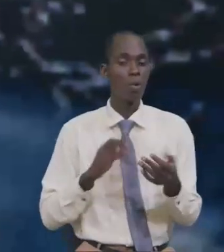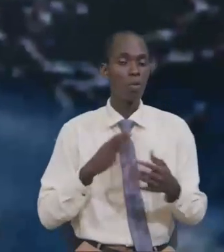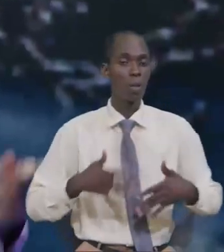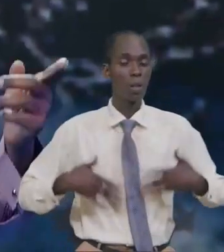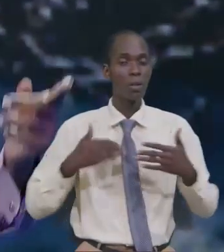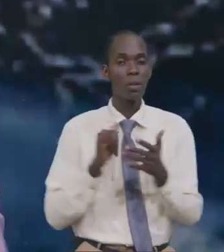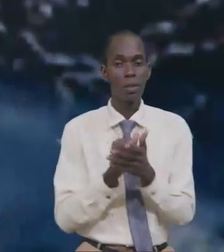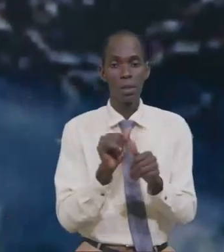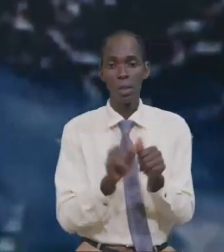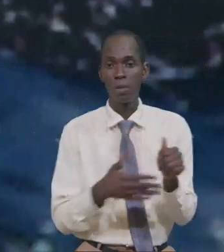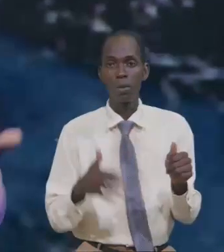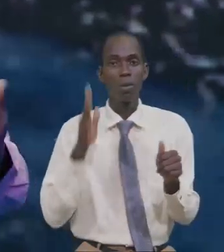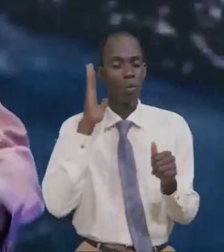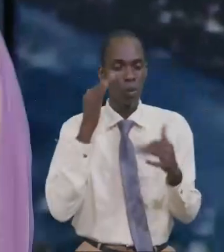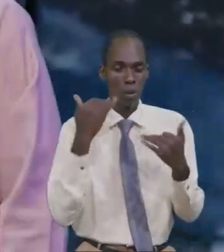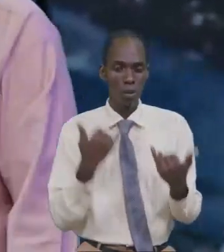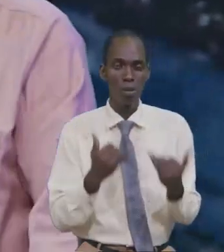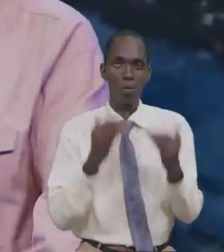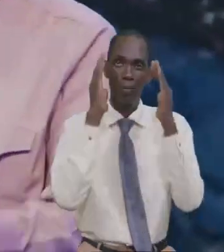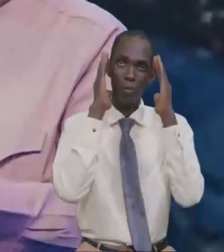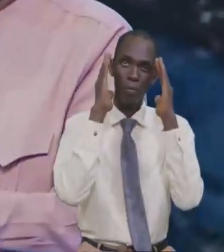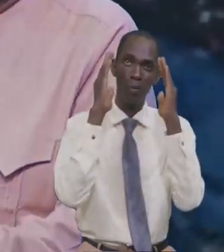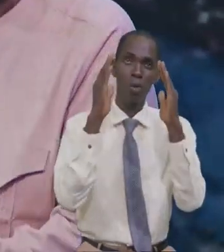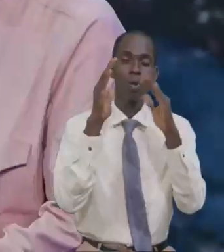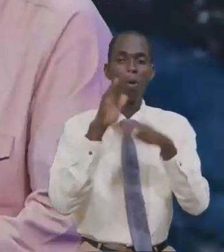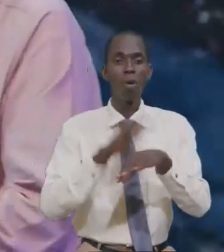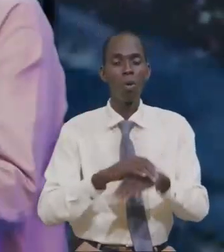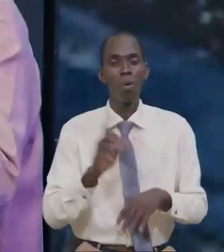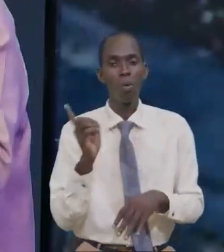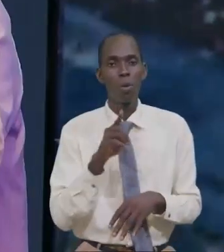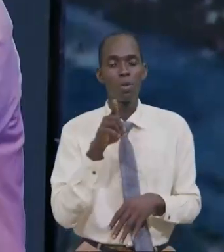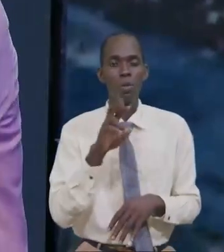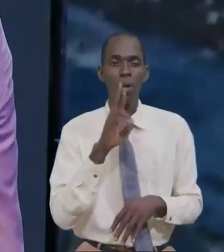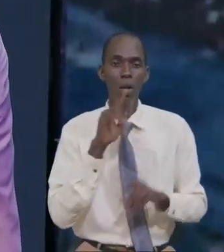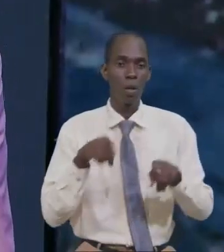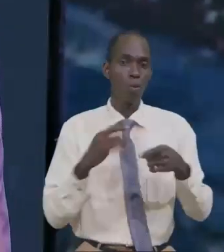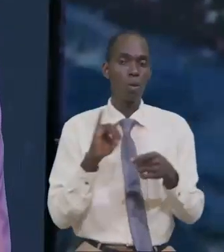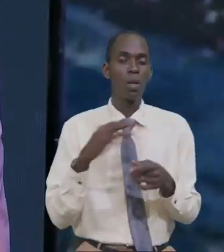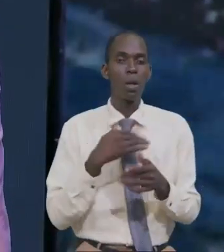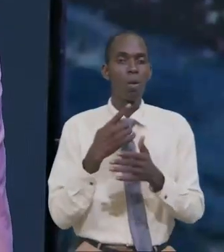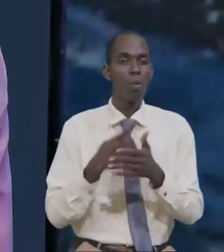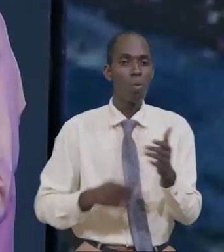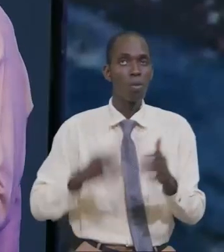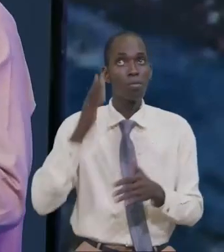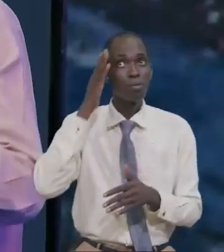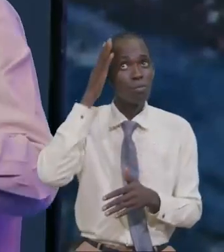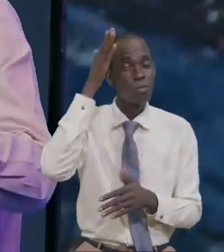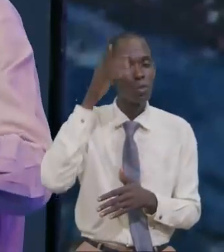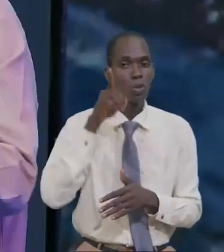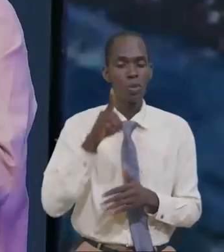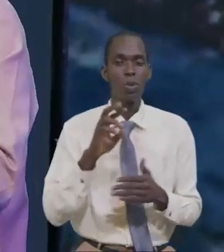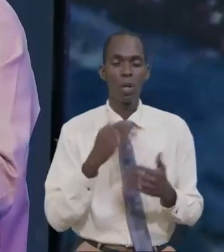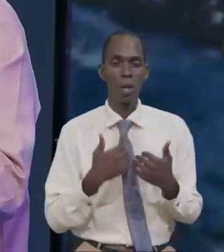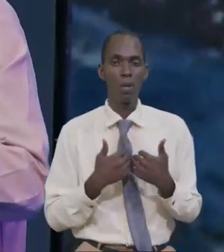you have. And then it says, I bring everything under into subjection, lest that